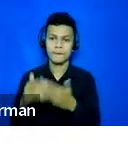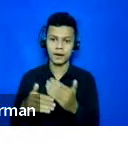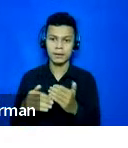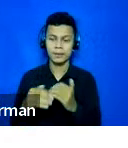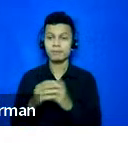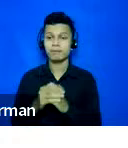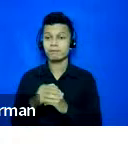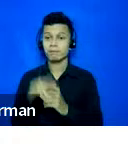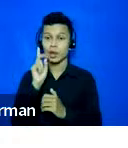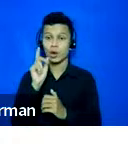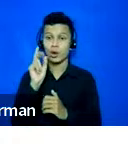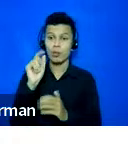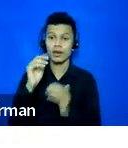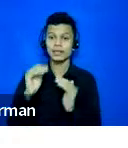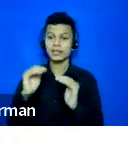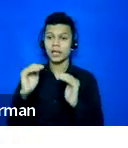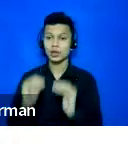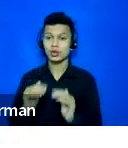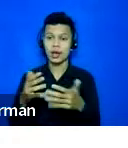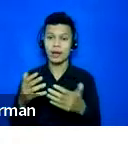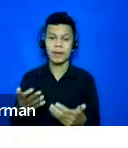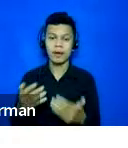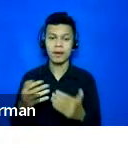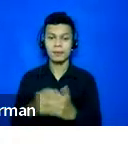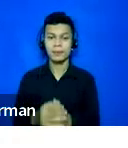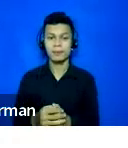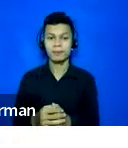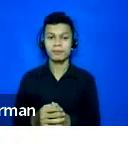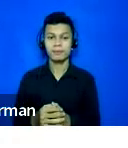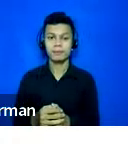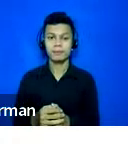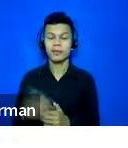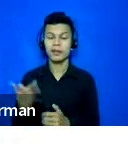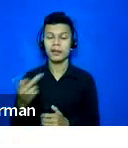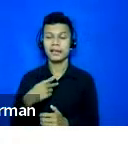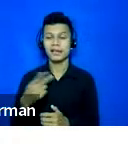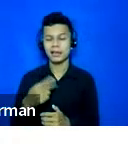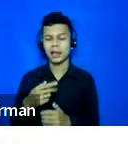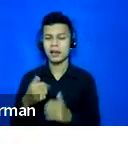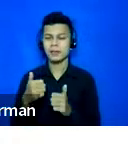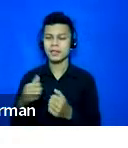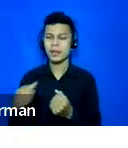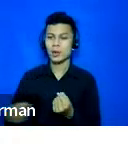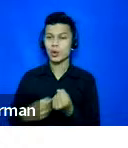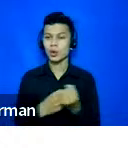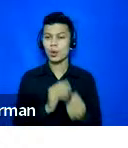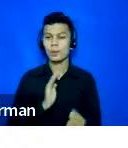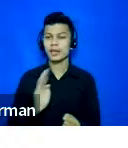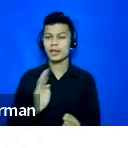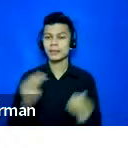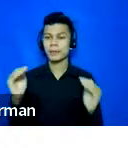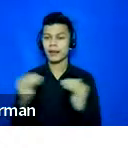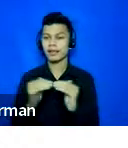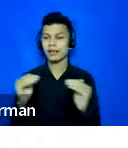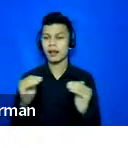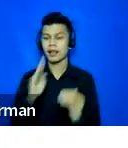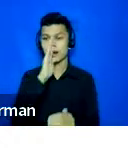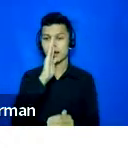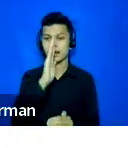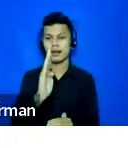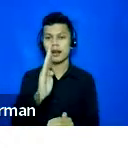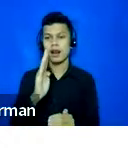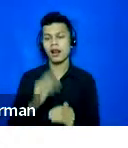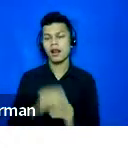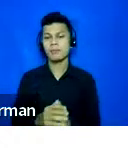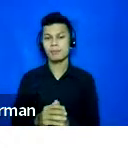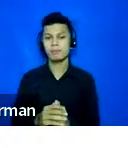recommendations is how we all need to support the principle of net neutrality and oppose practices that